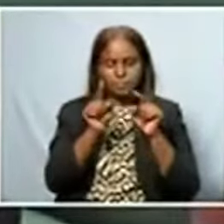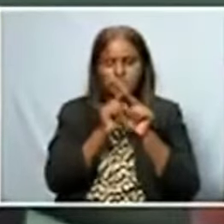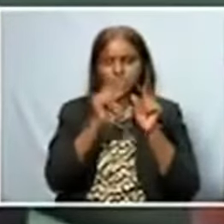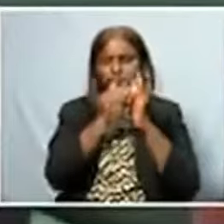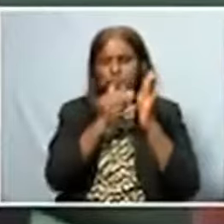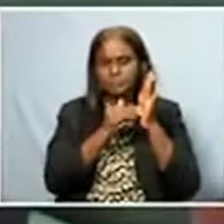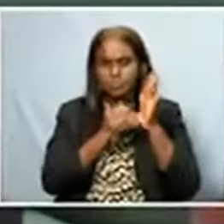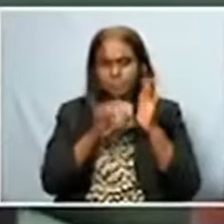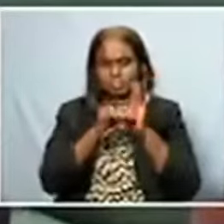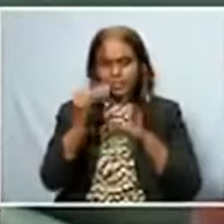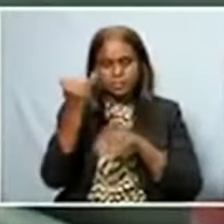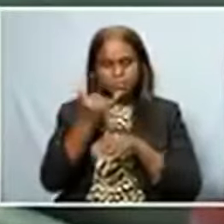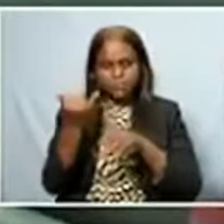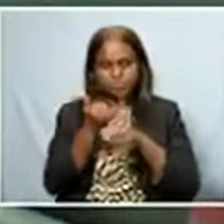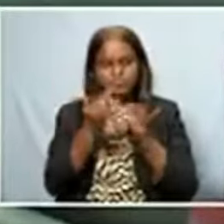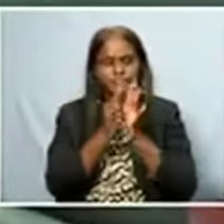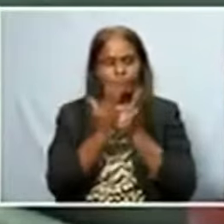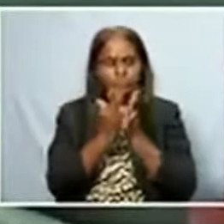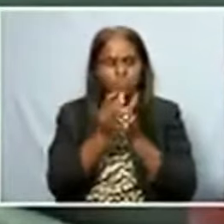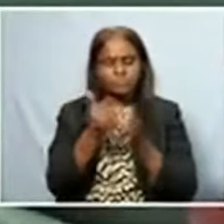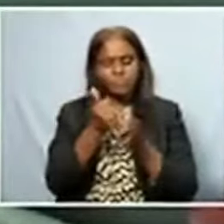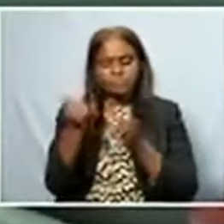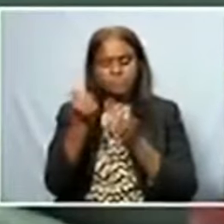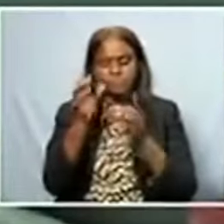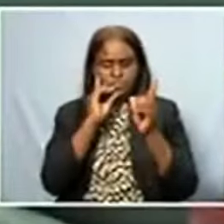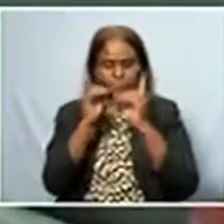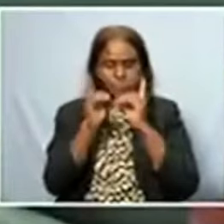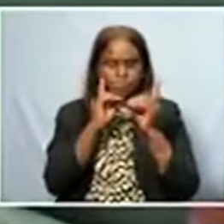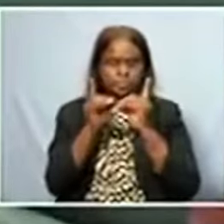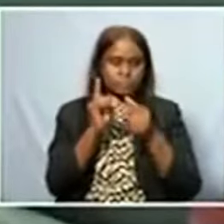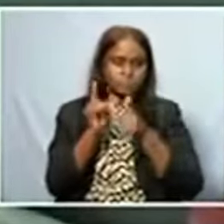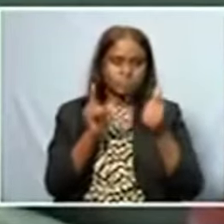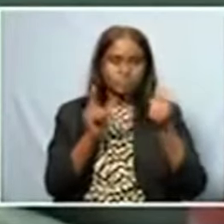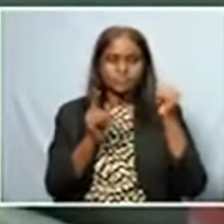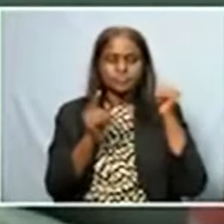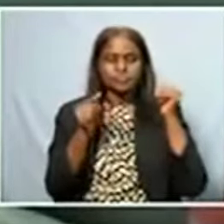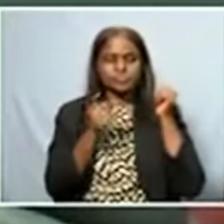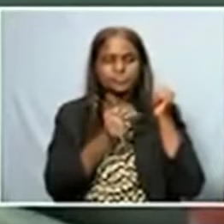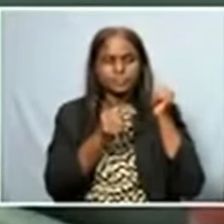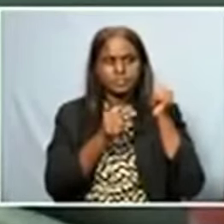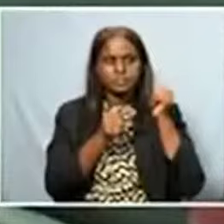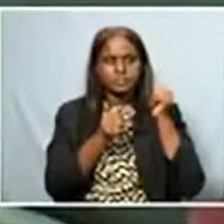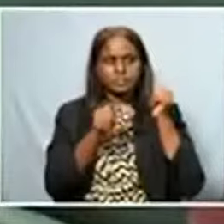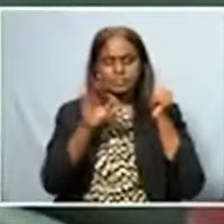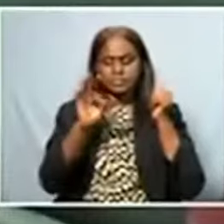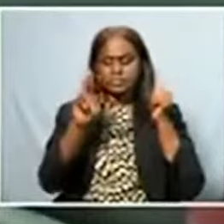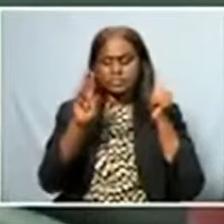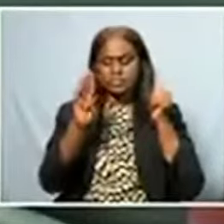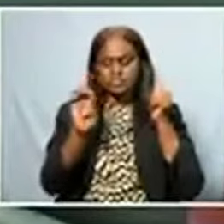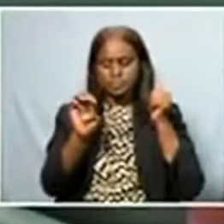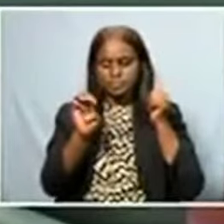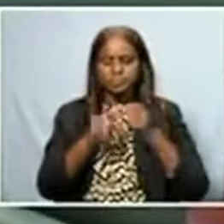outlined in the Yellow Book. Any debate, any objection? Mr. Fube.